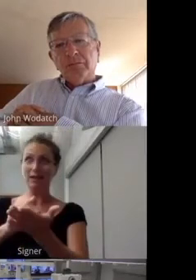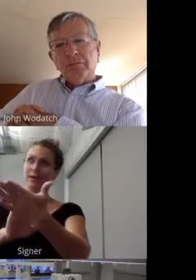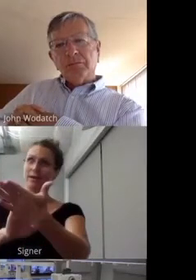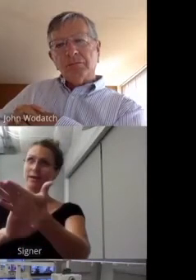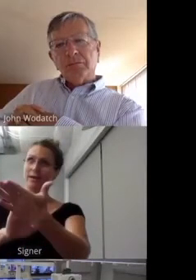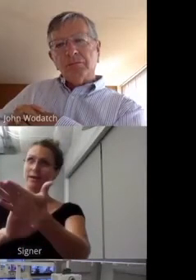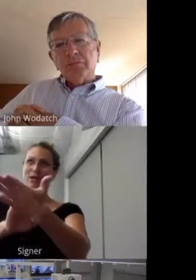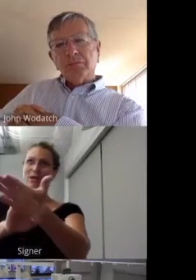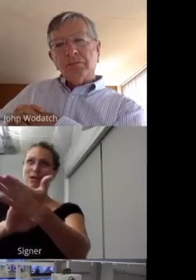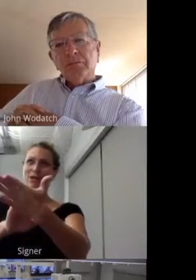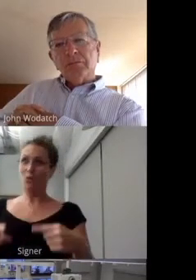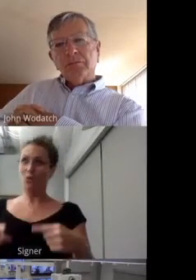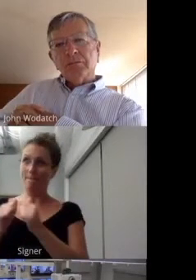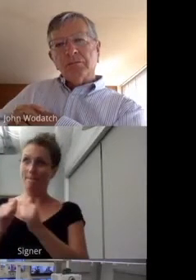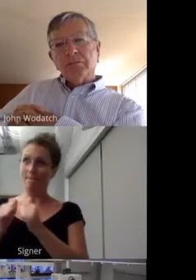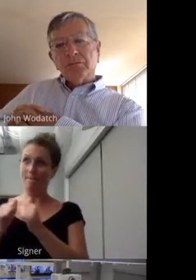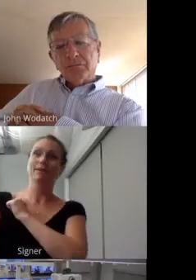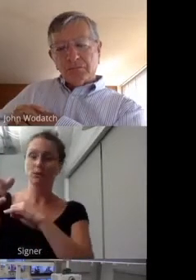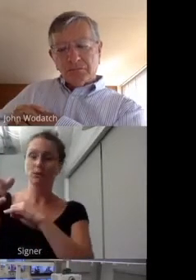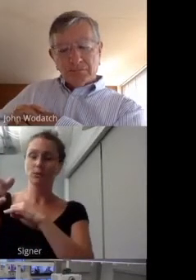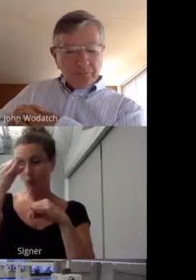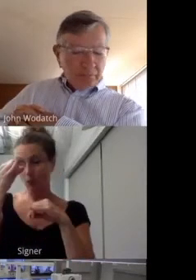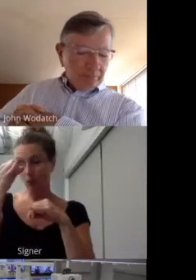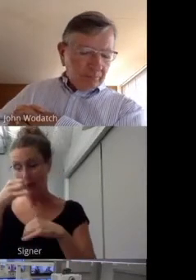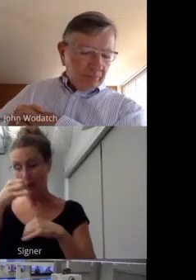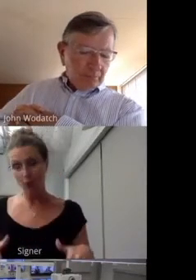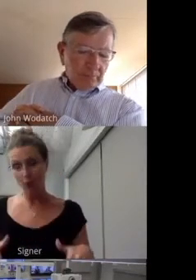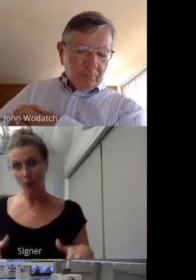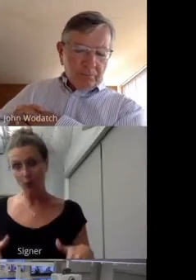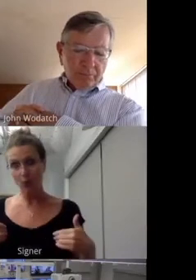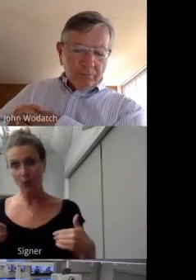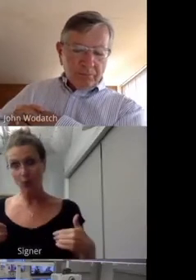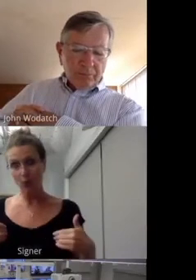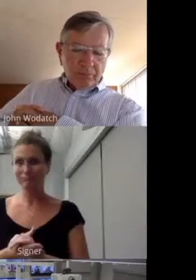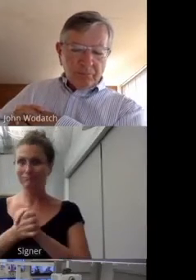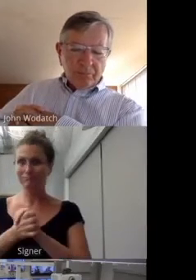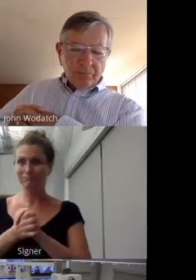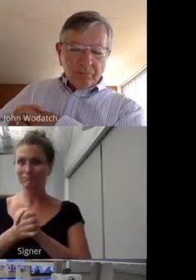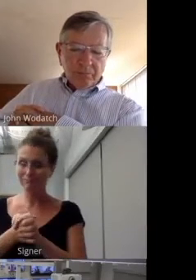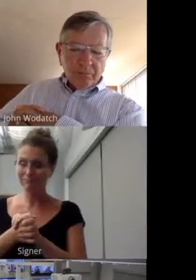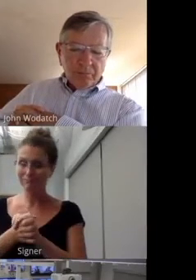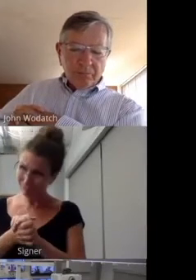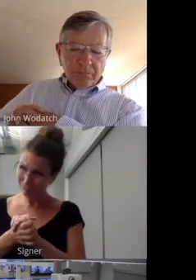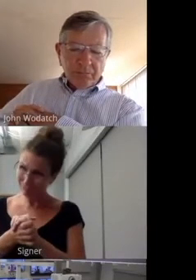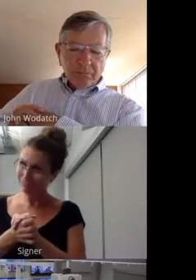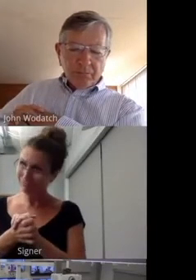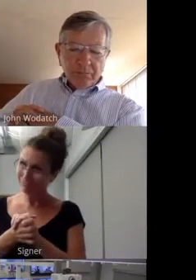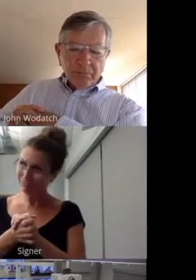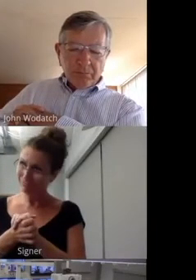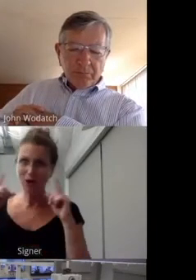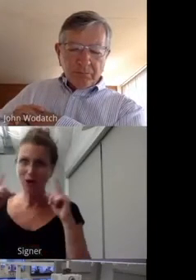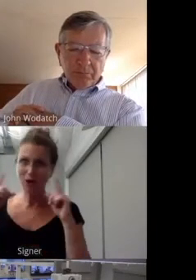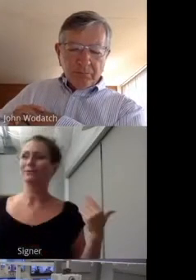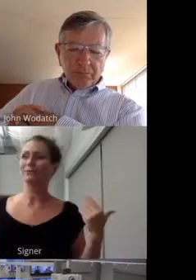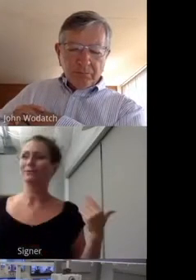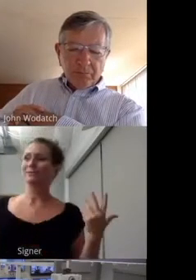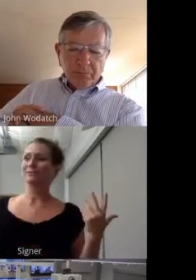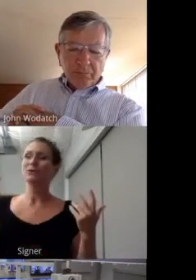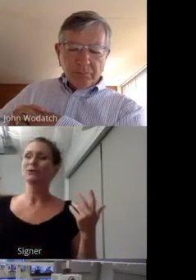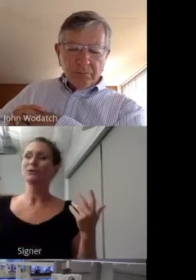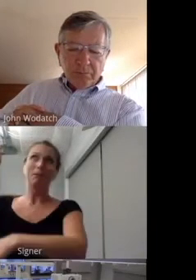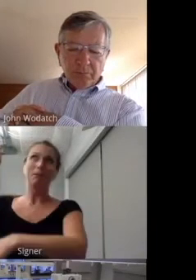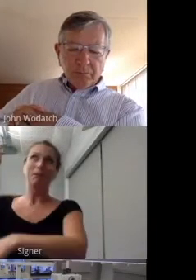huge accomplishment. I want you to now think back to those days and offer the federal government some advice. First, what were